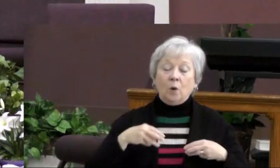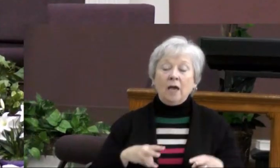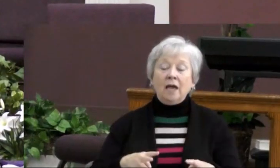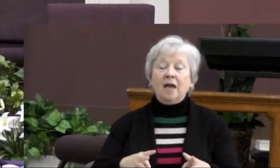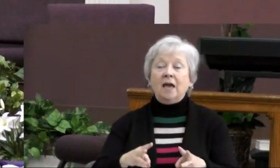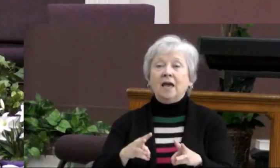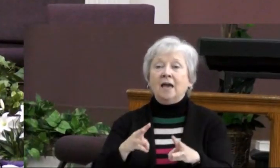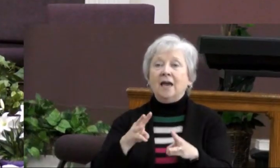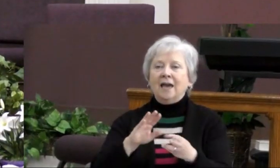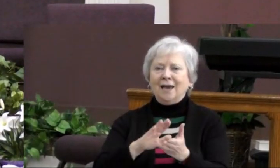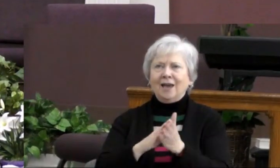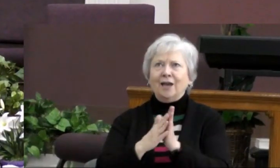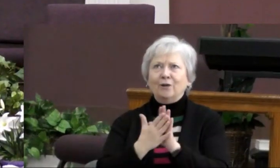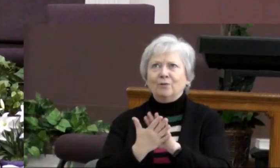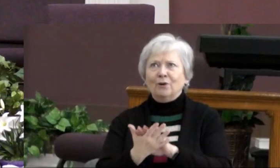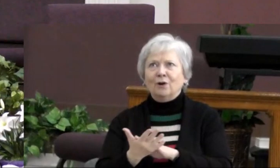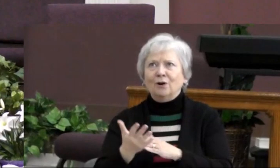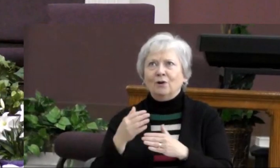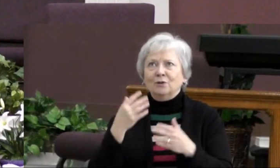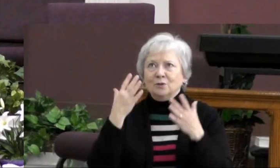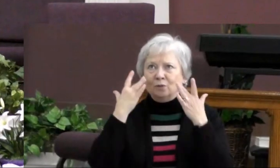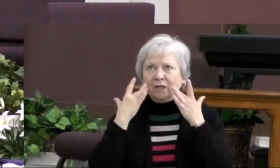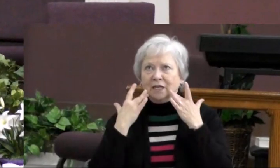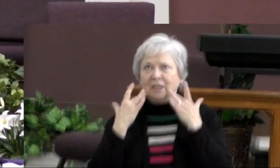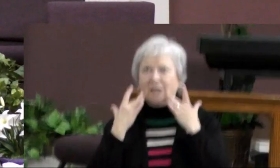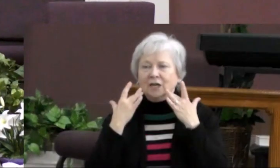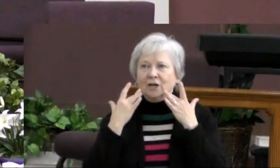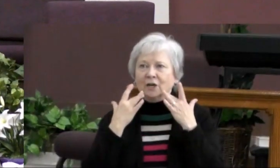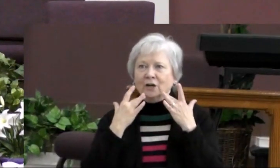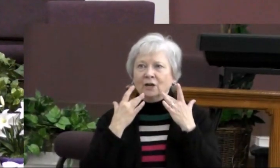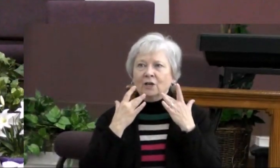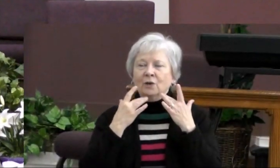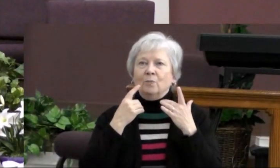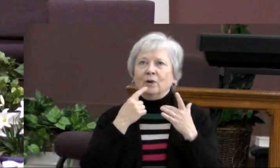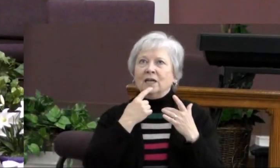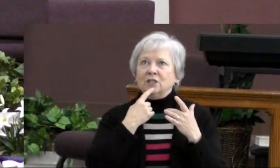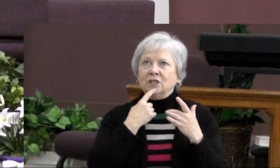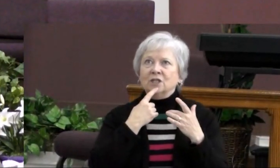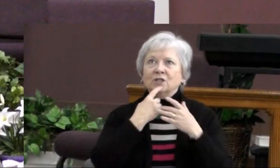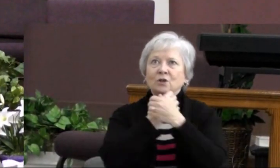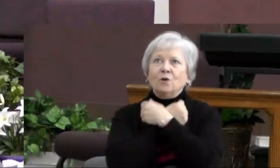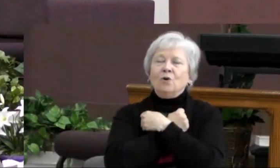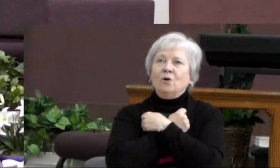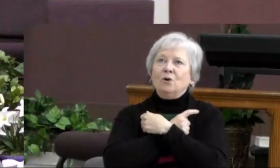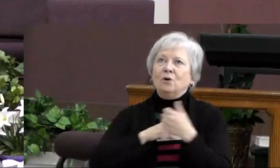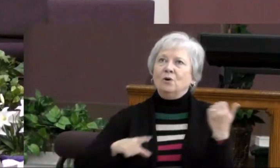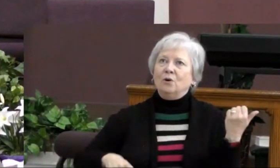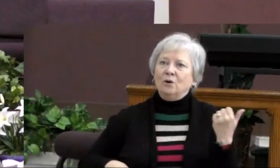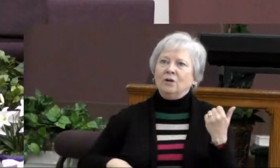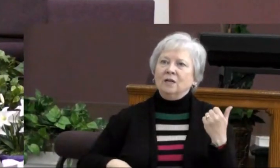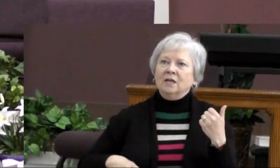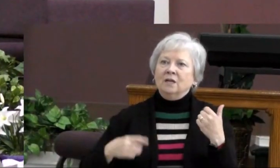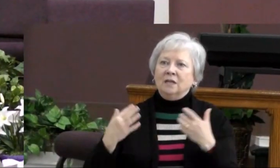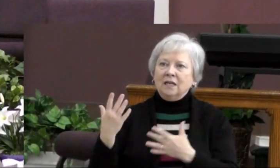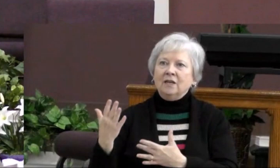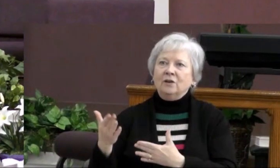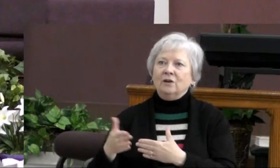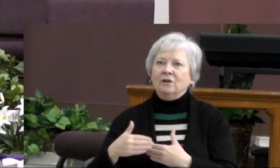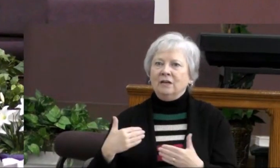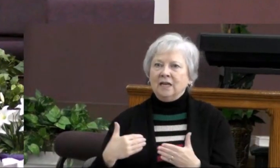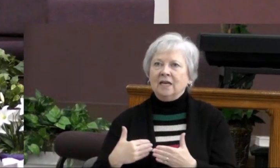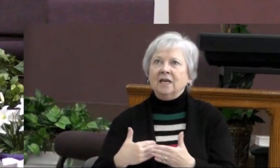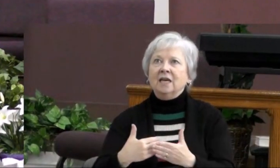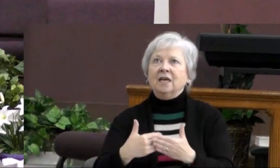my way grows drear. Precious Lord,